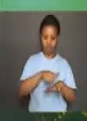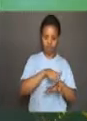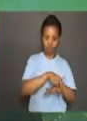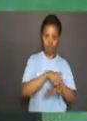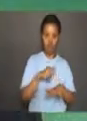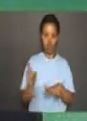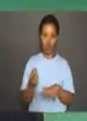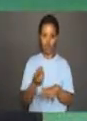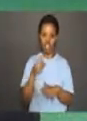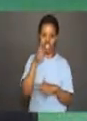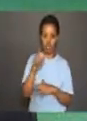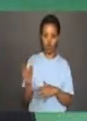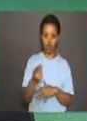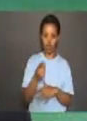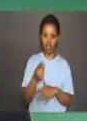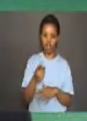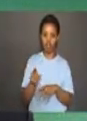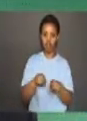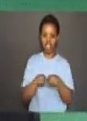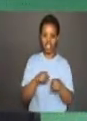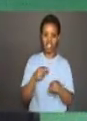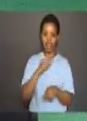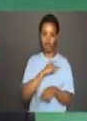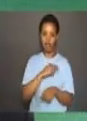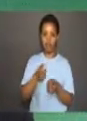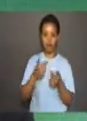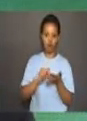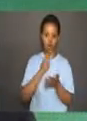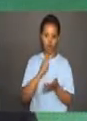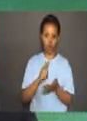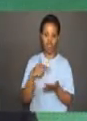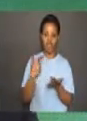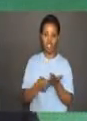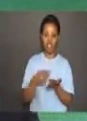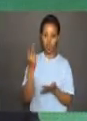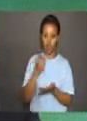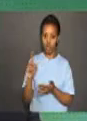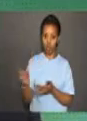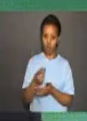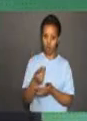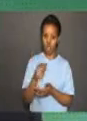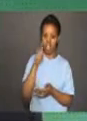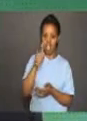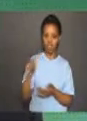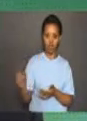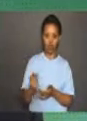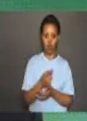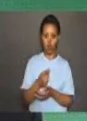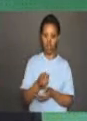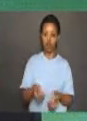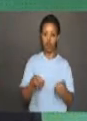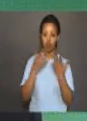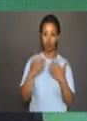swim. These are only two examples of the changes many animals